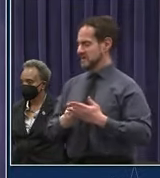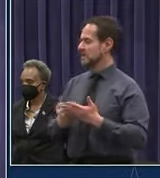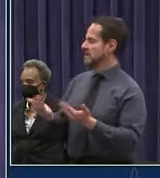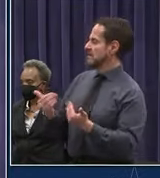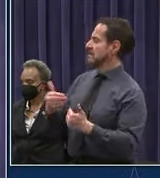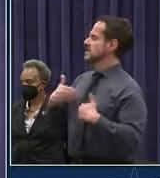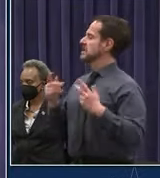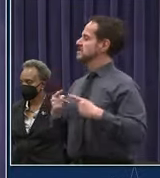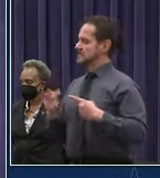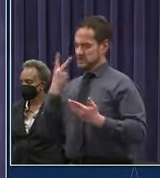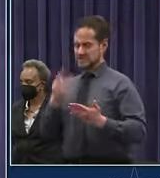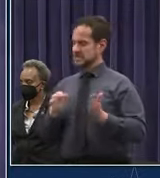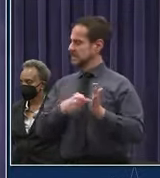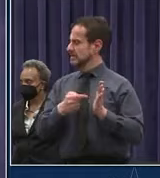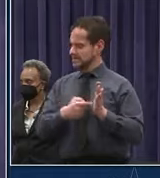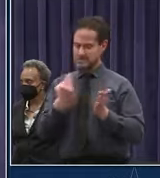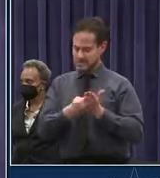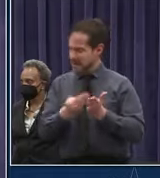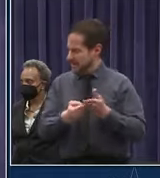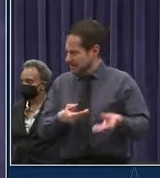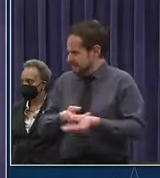away their opportunity